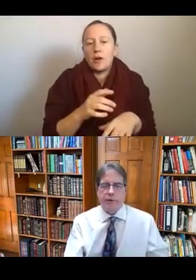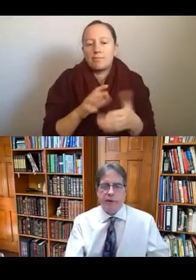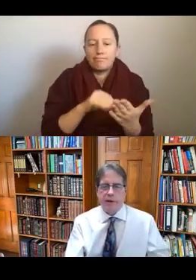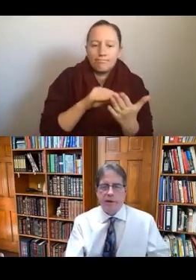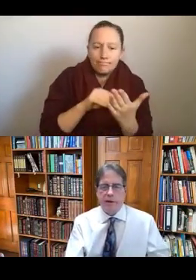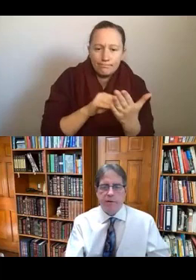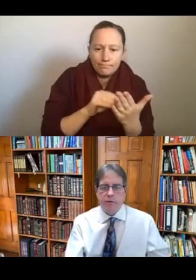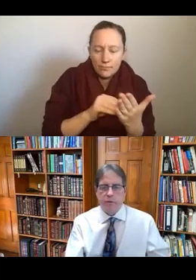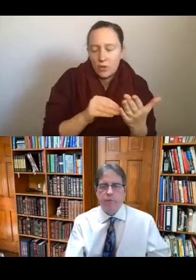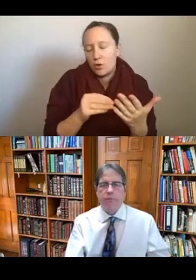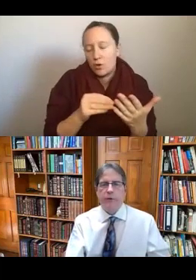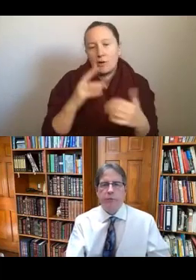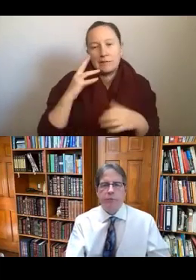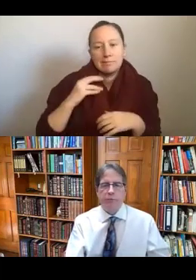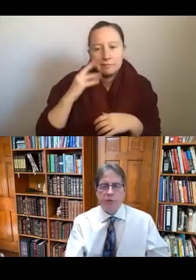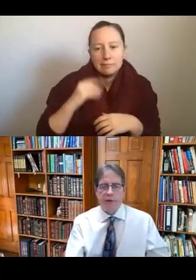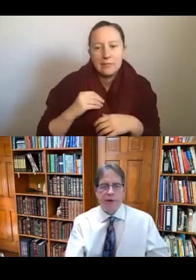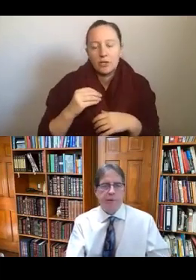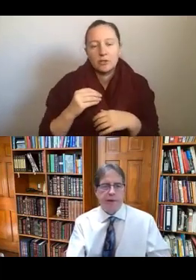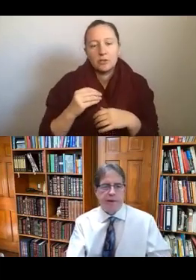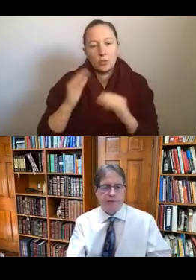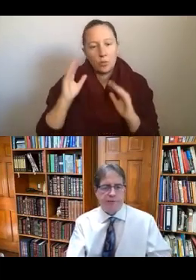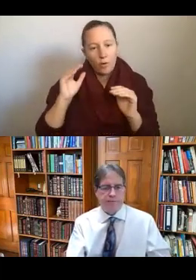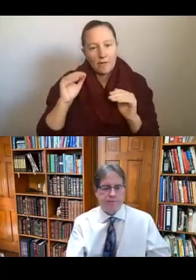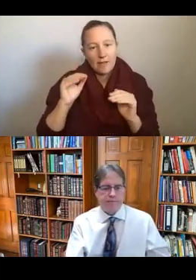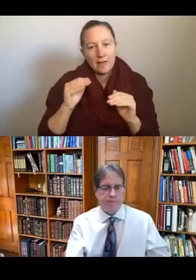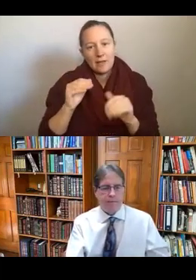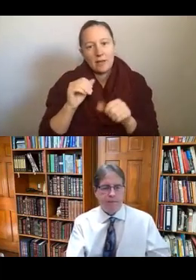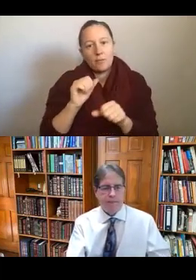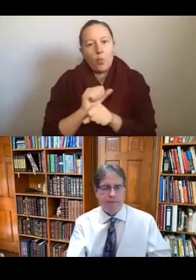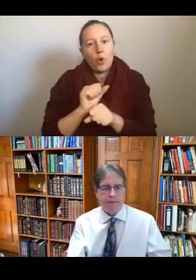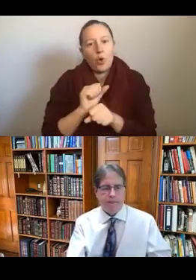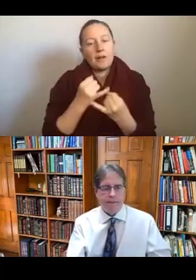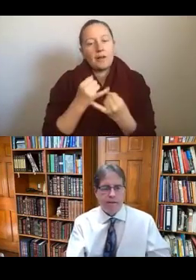track record they need to hopefully move toward independence.